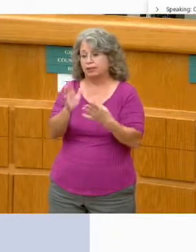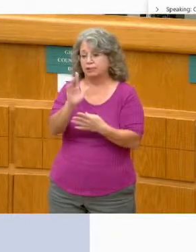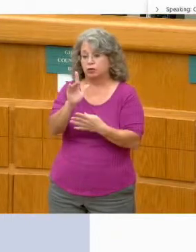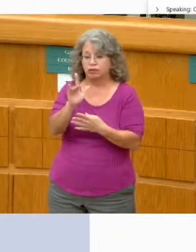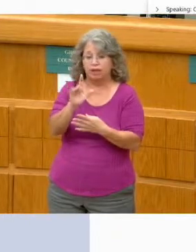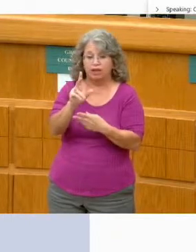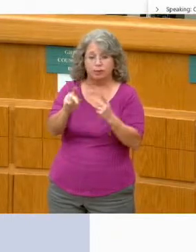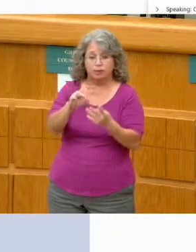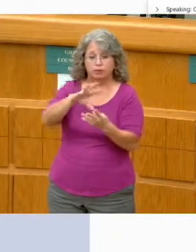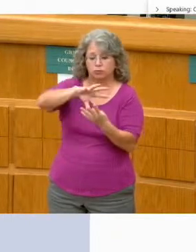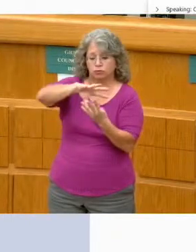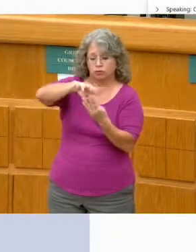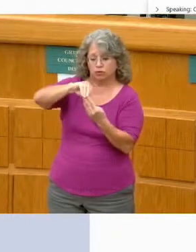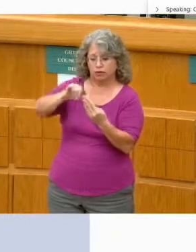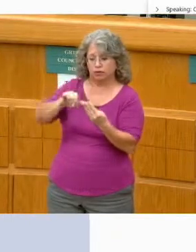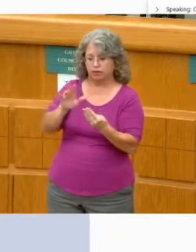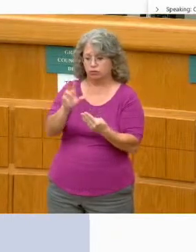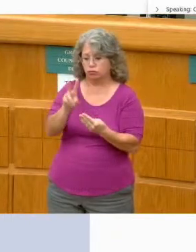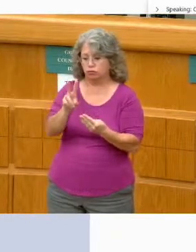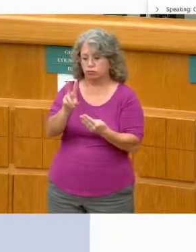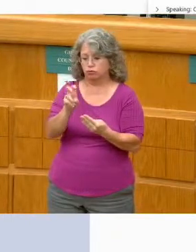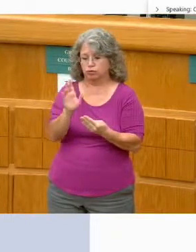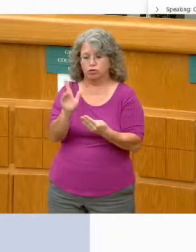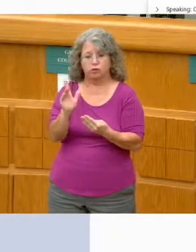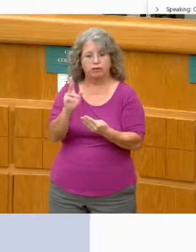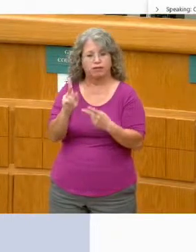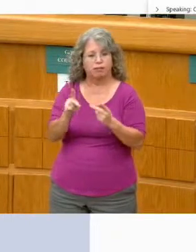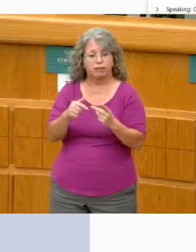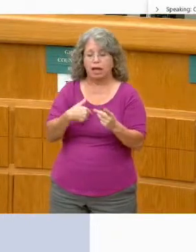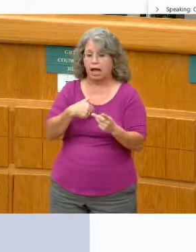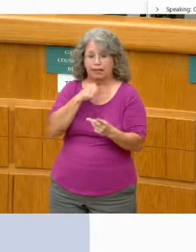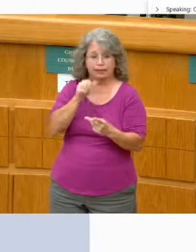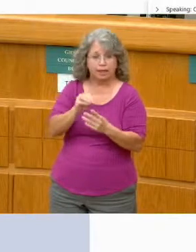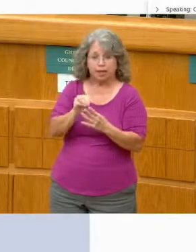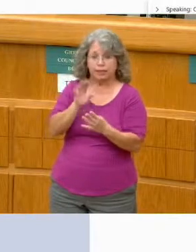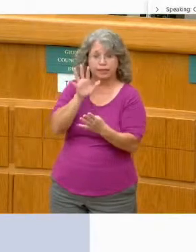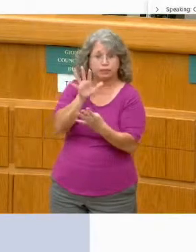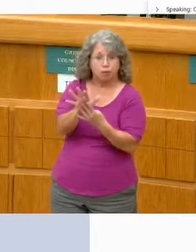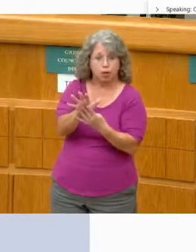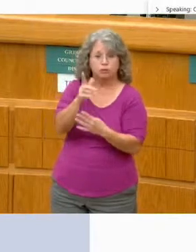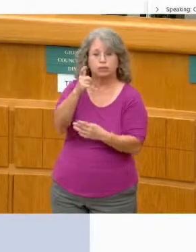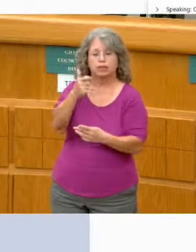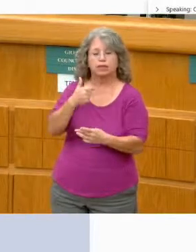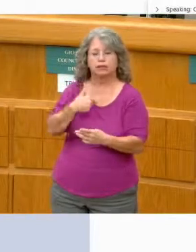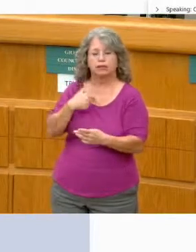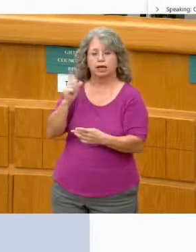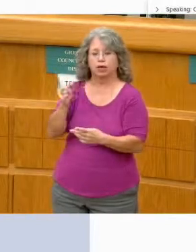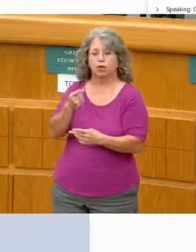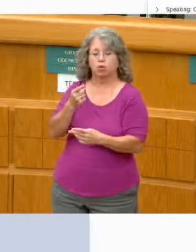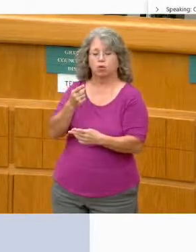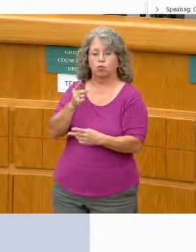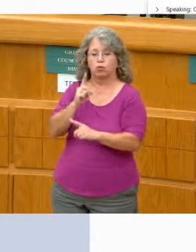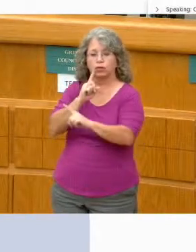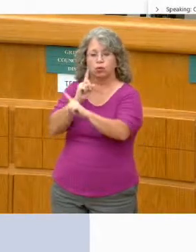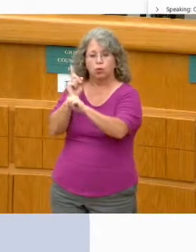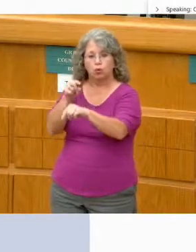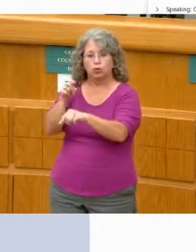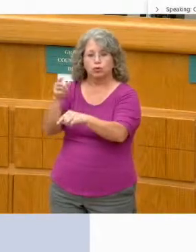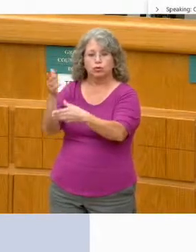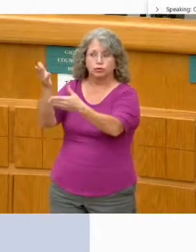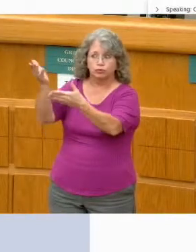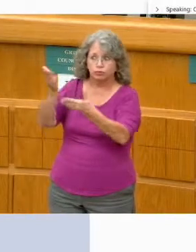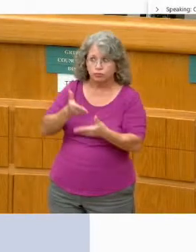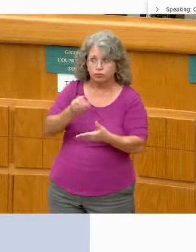people encountered per. That adds up to 225 people that I didn't expose to COVID-19 because I was doing takeout